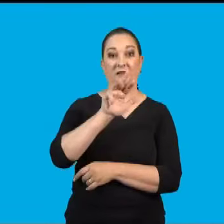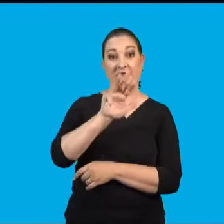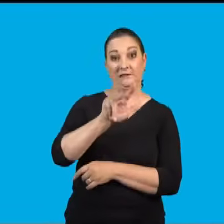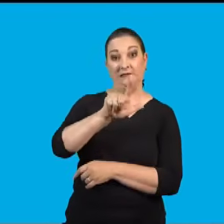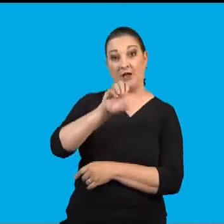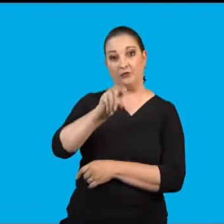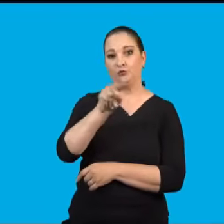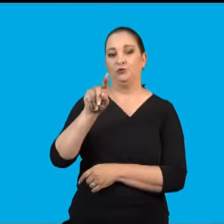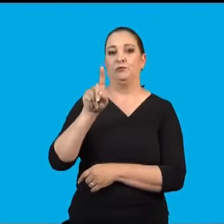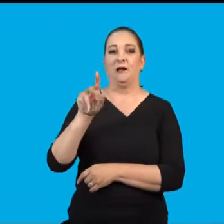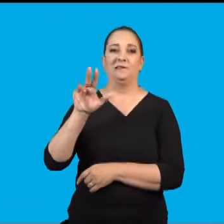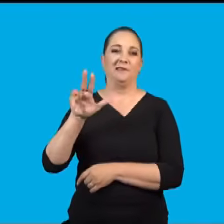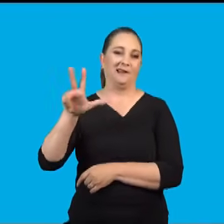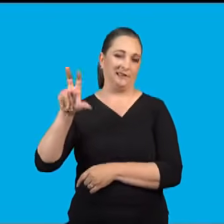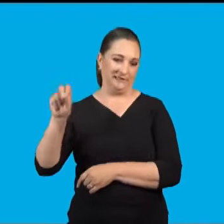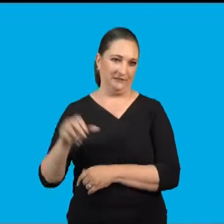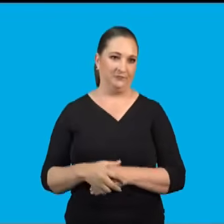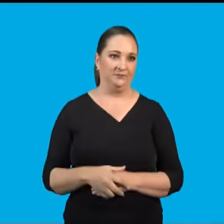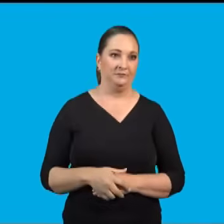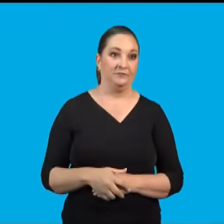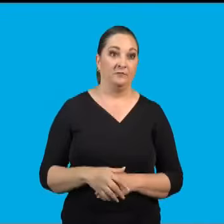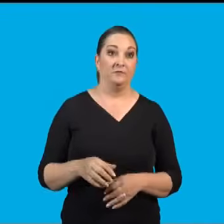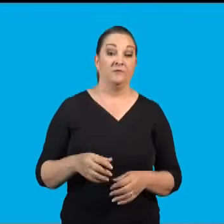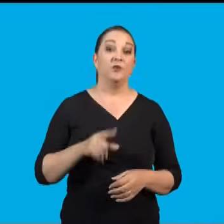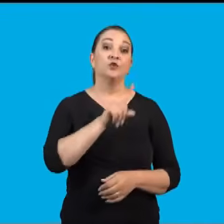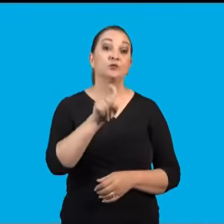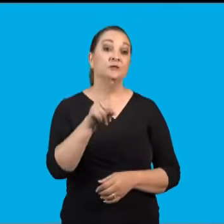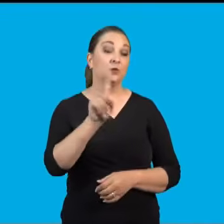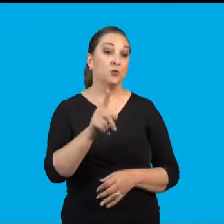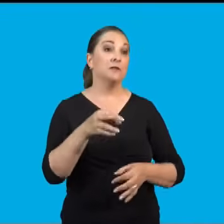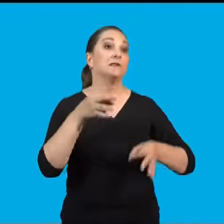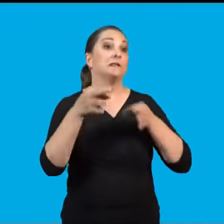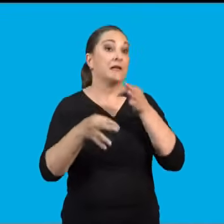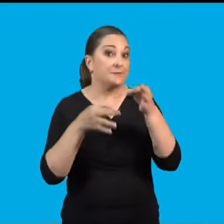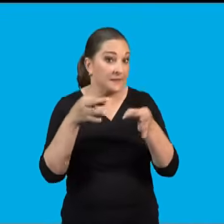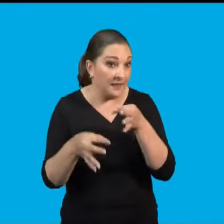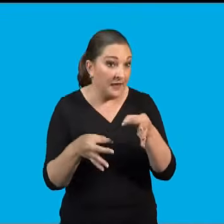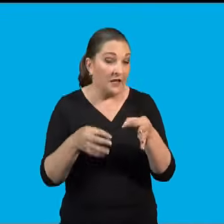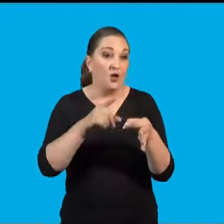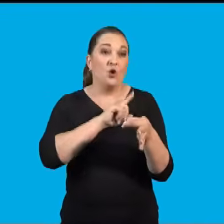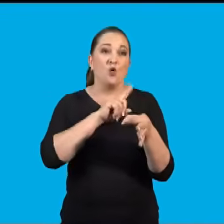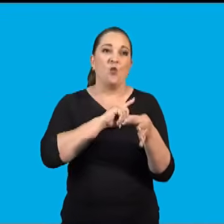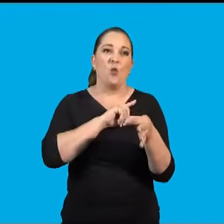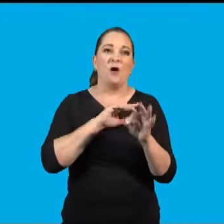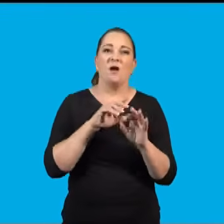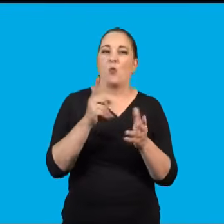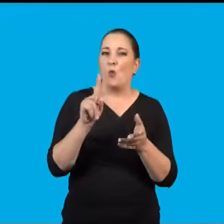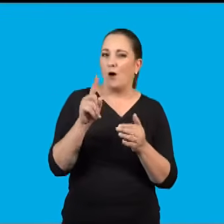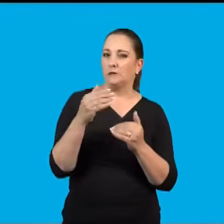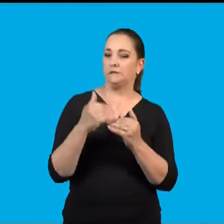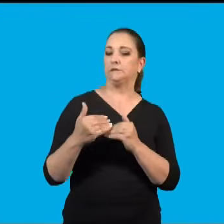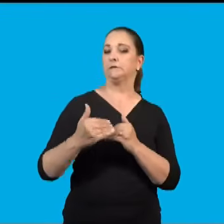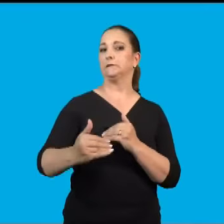1970s to the 1980s. The question reads, explain, so you're explaining here, to what